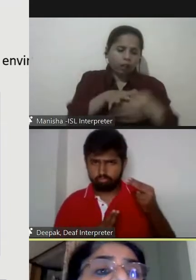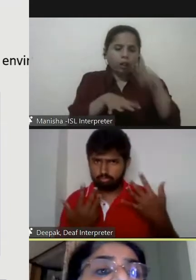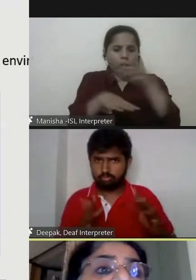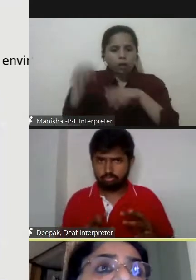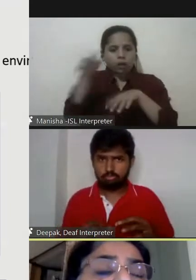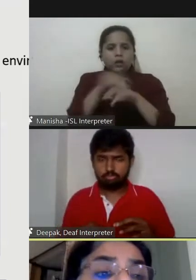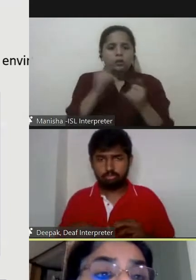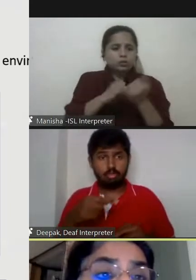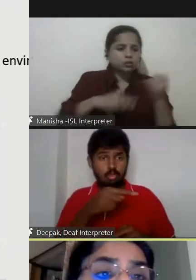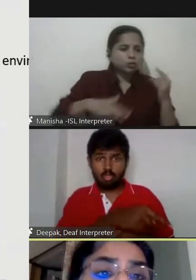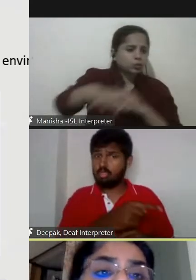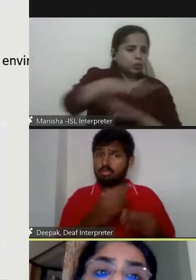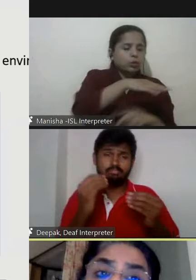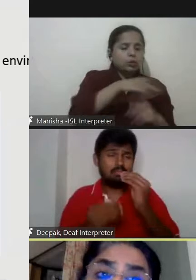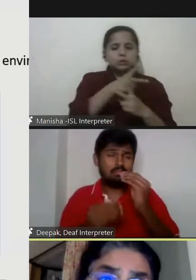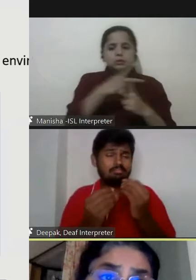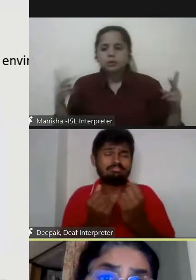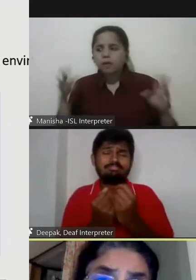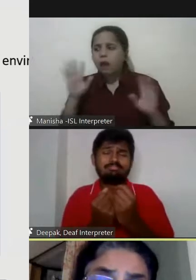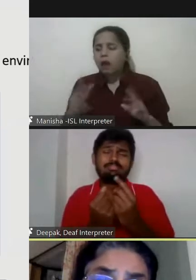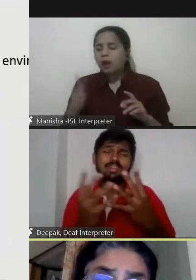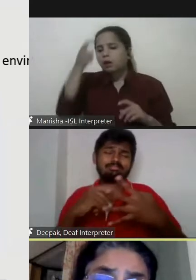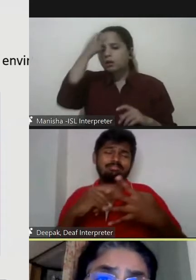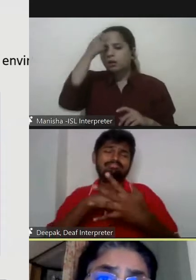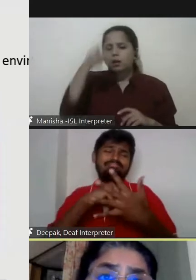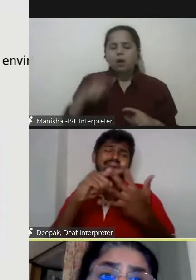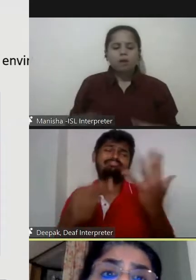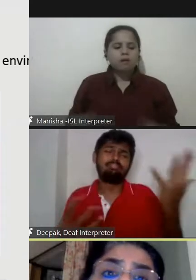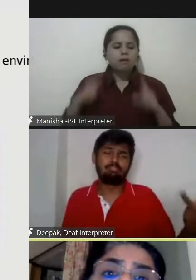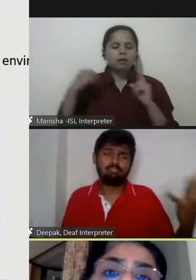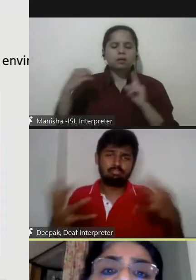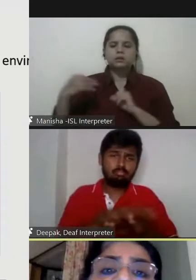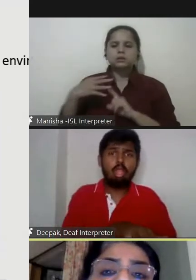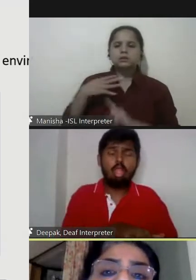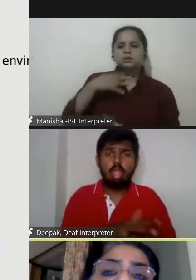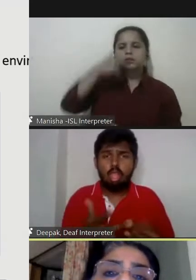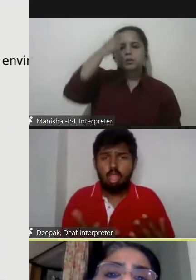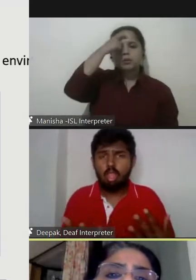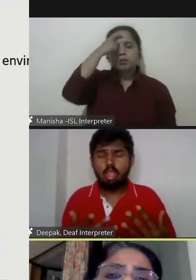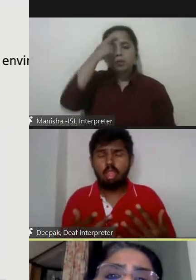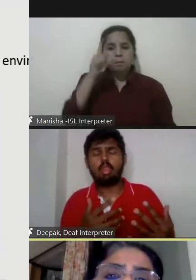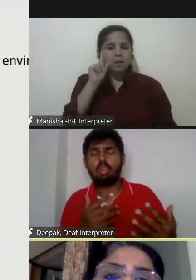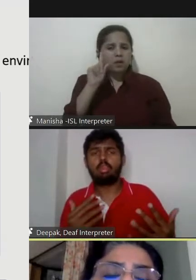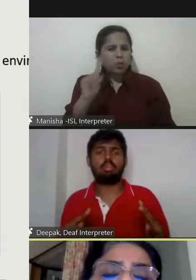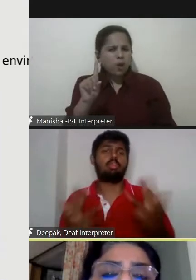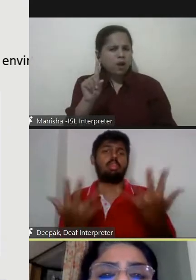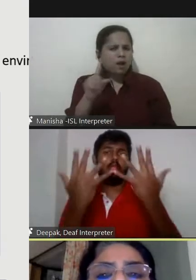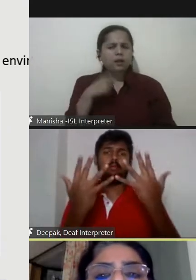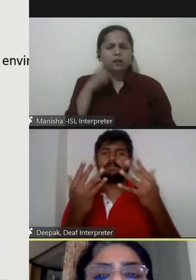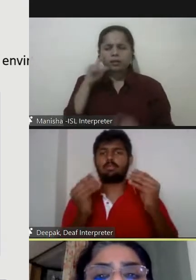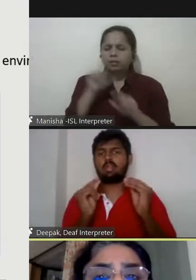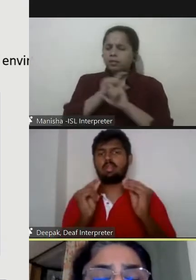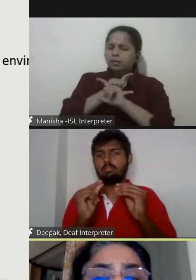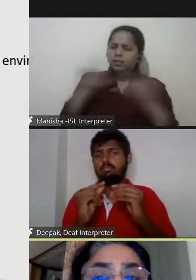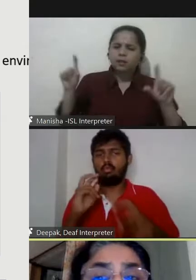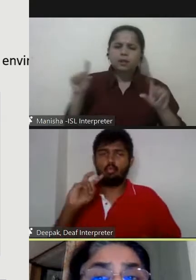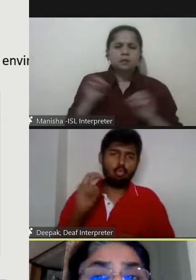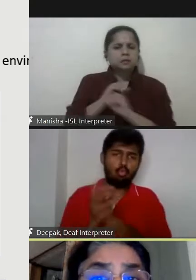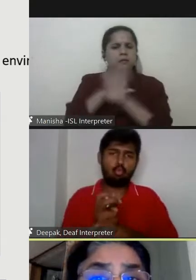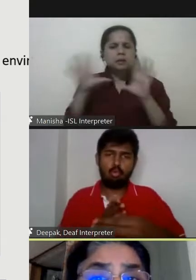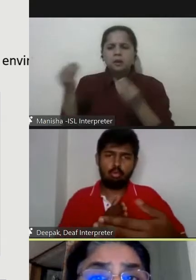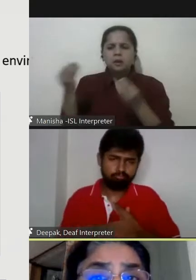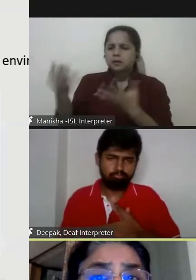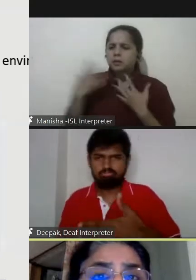social and environmental factors that affect their lives. The one thing that came out very clearly in our interactions